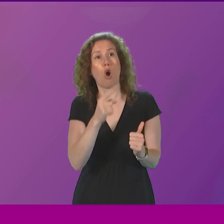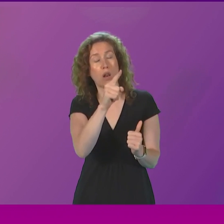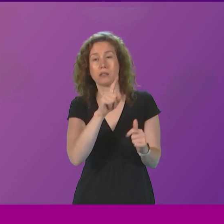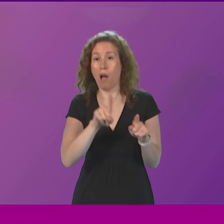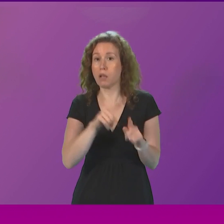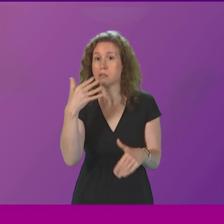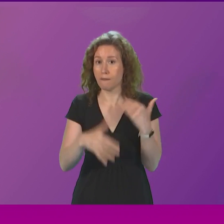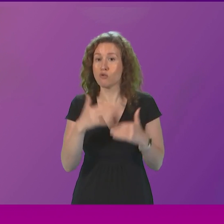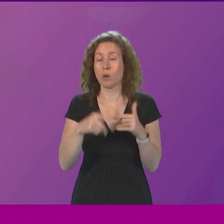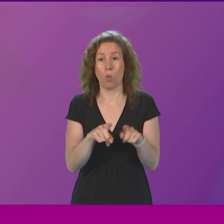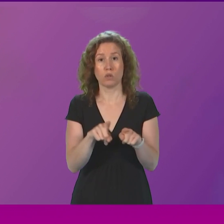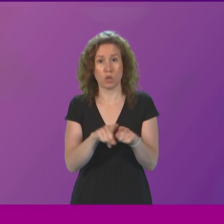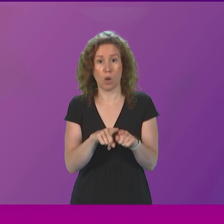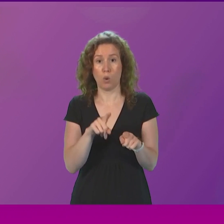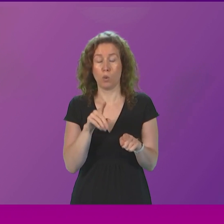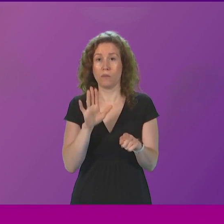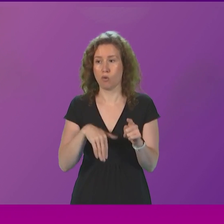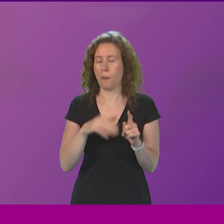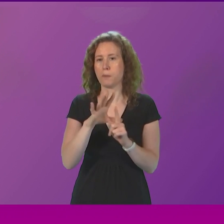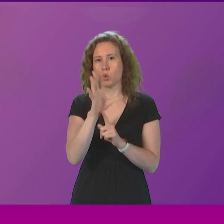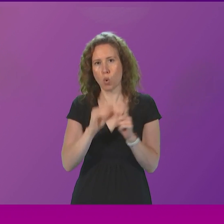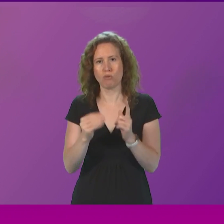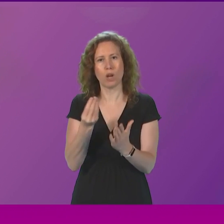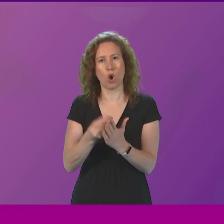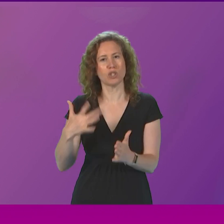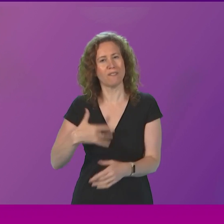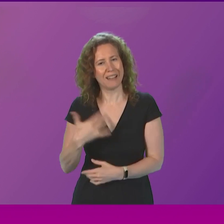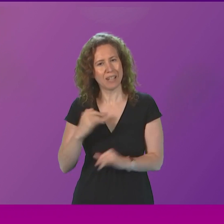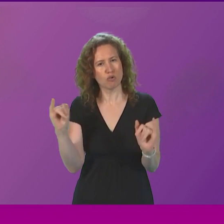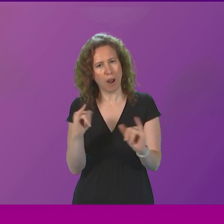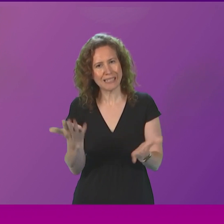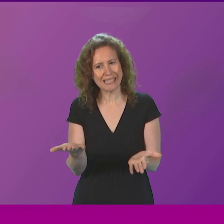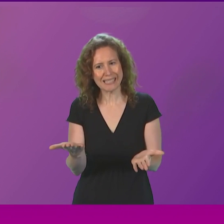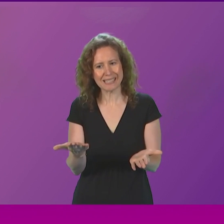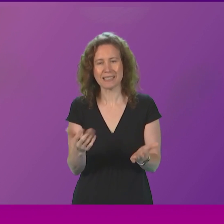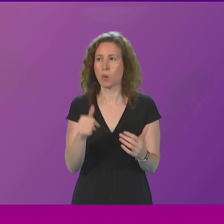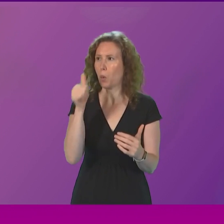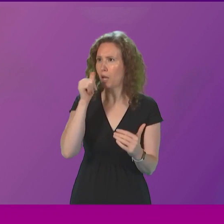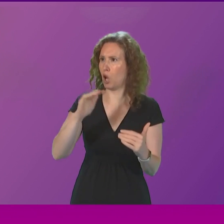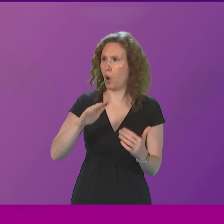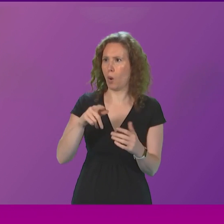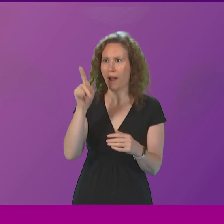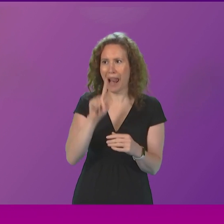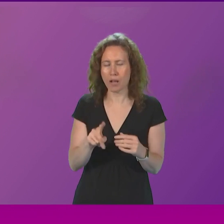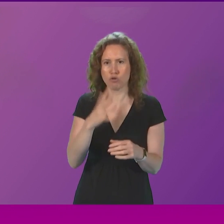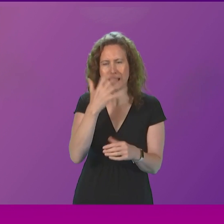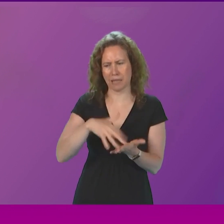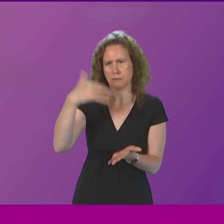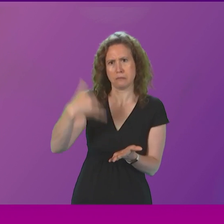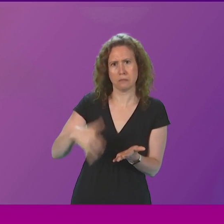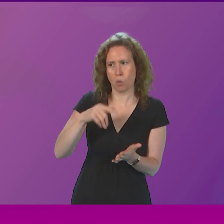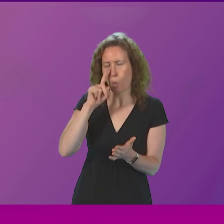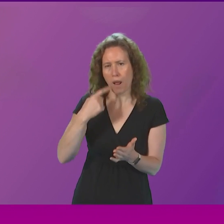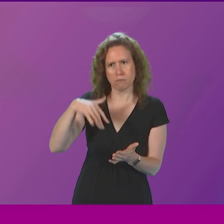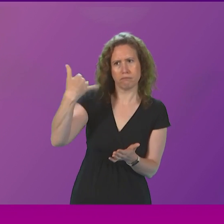also suffering the consequences of that Tory cost of living crisis. We know high energy costs, we know high